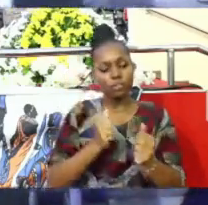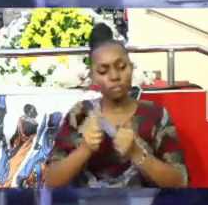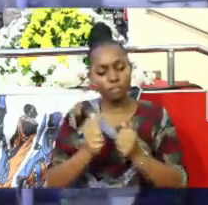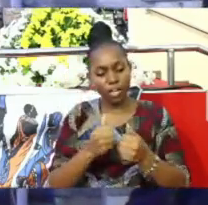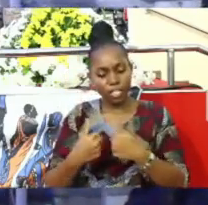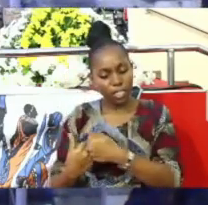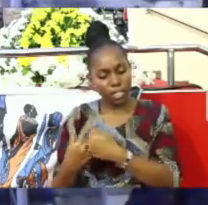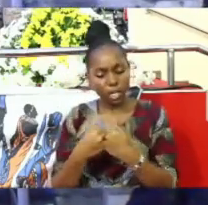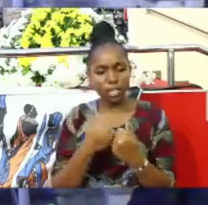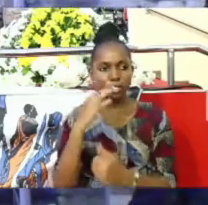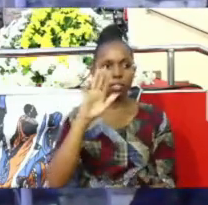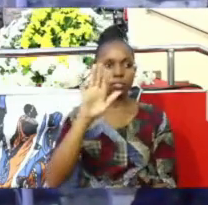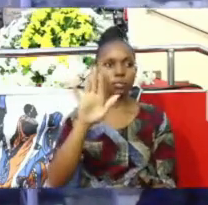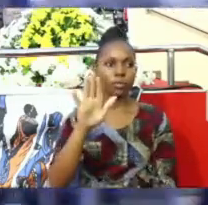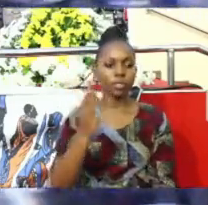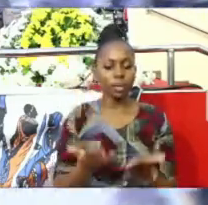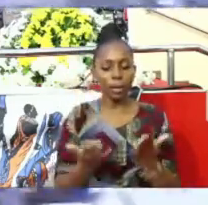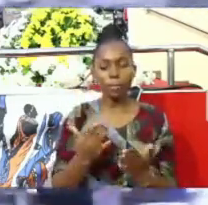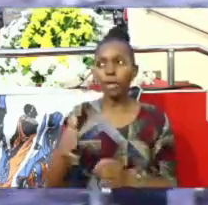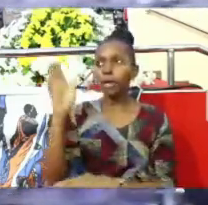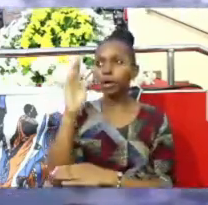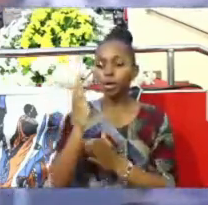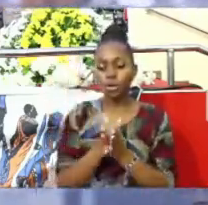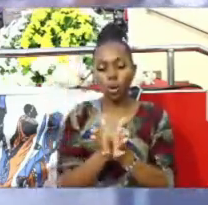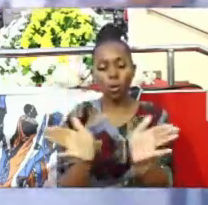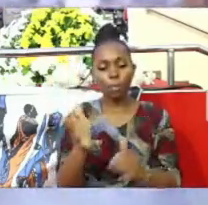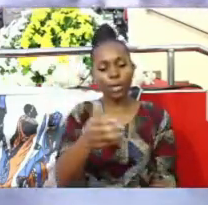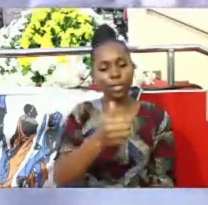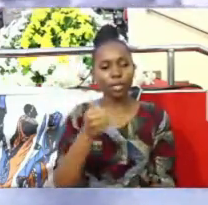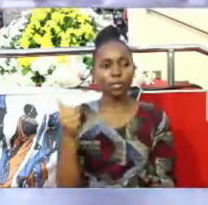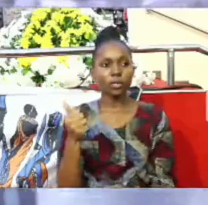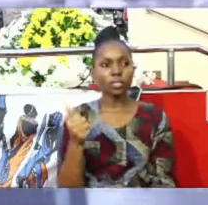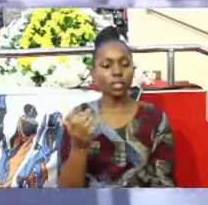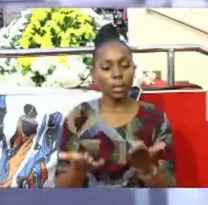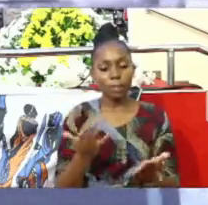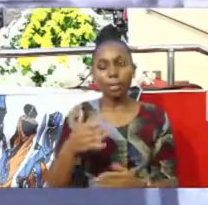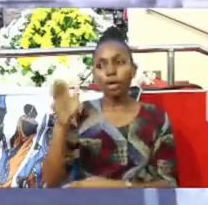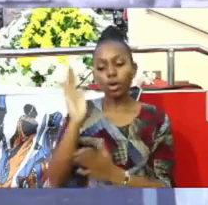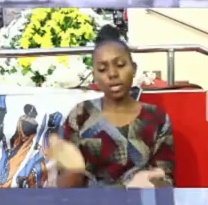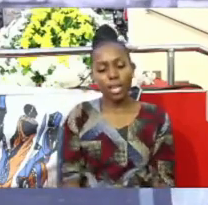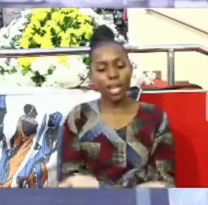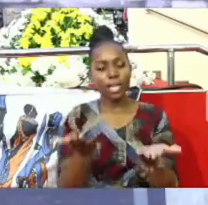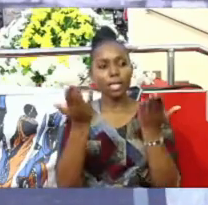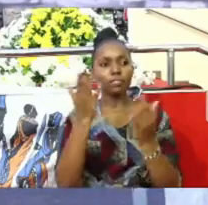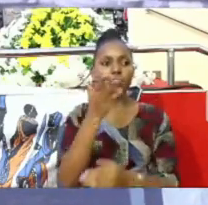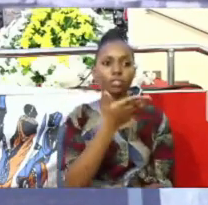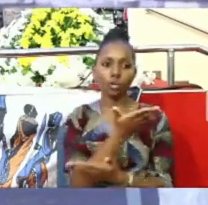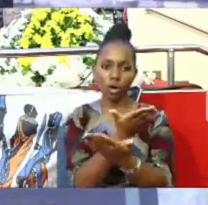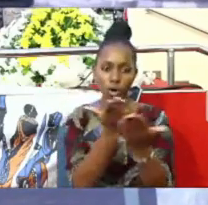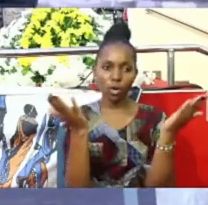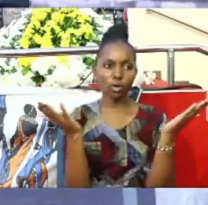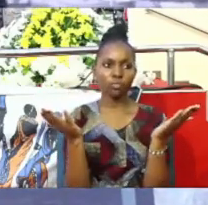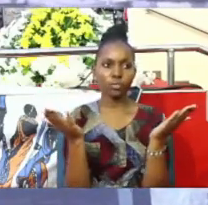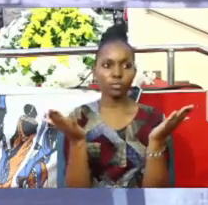you. May God open doors that have been closed. May God lift you to a place of exposure.